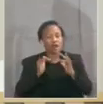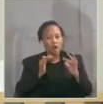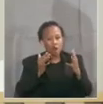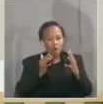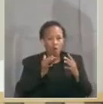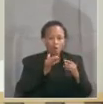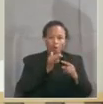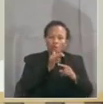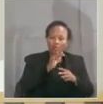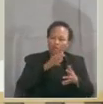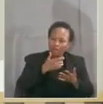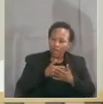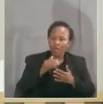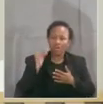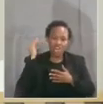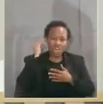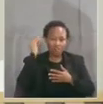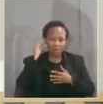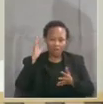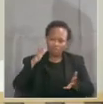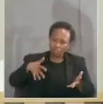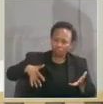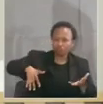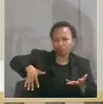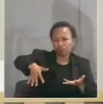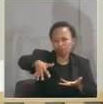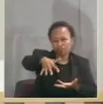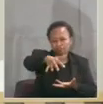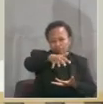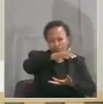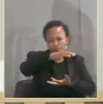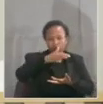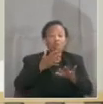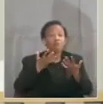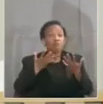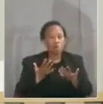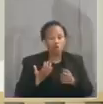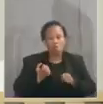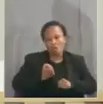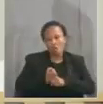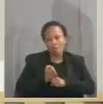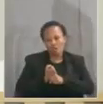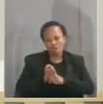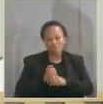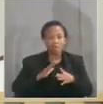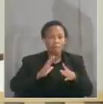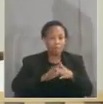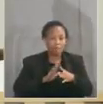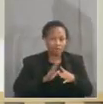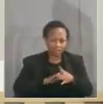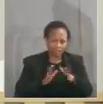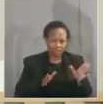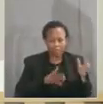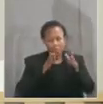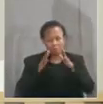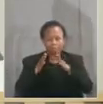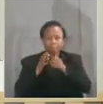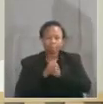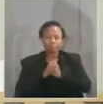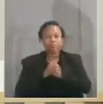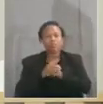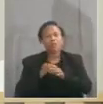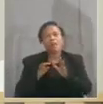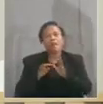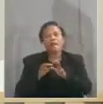collecting intelligence for operational purposes. In paragraph